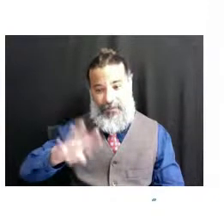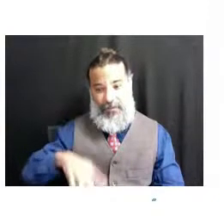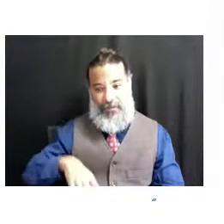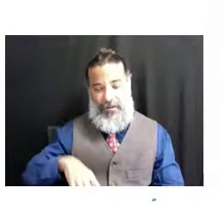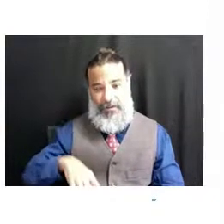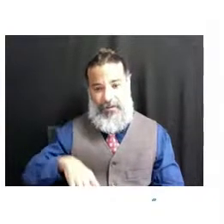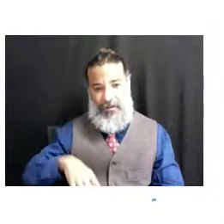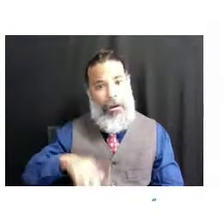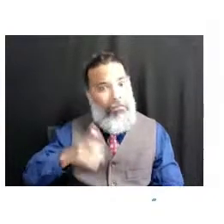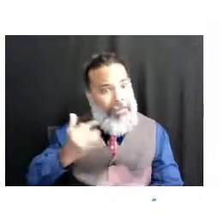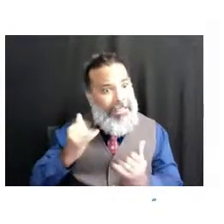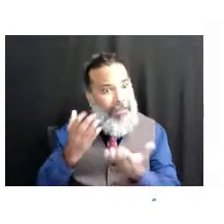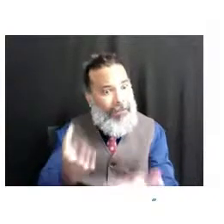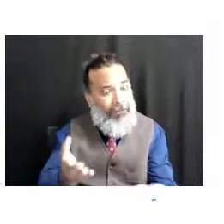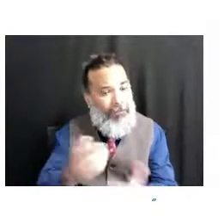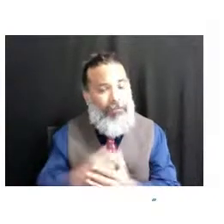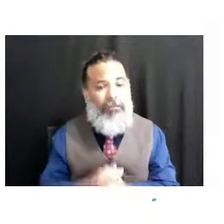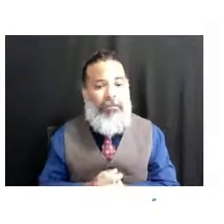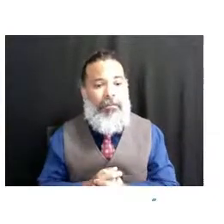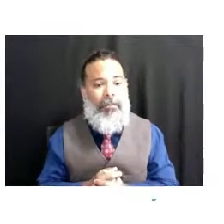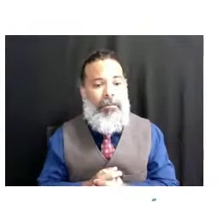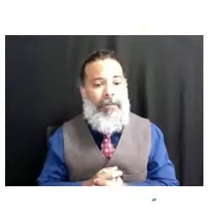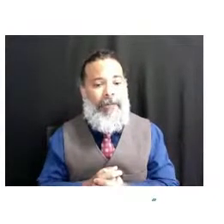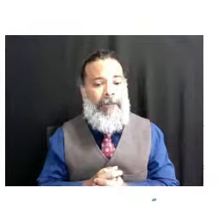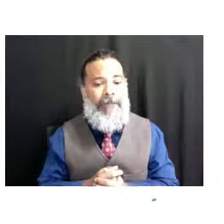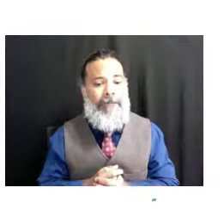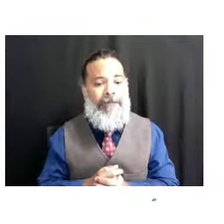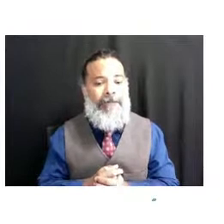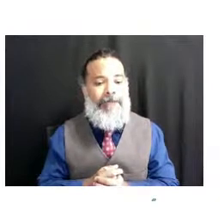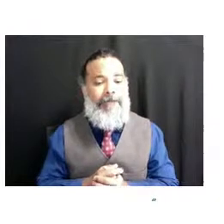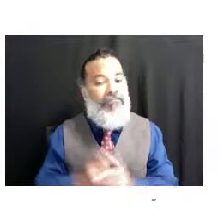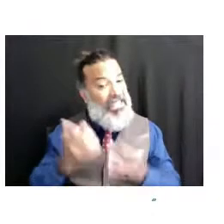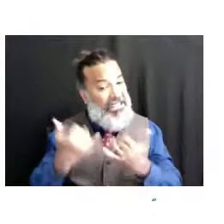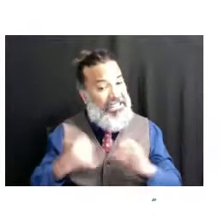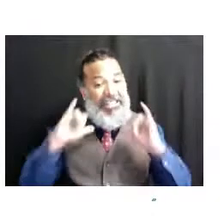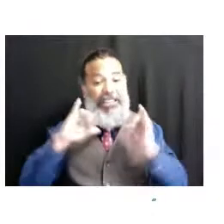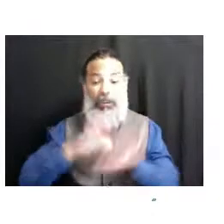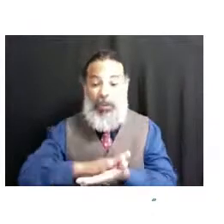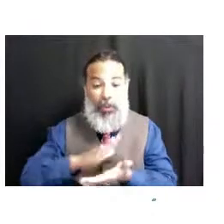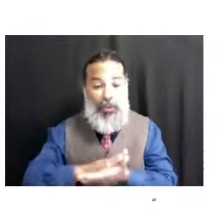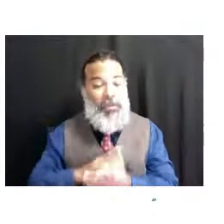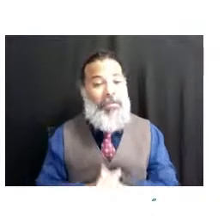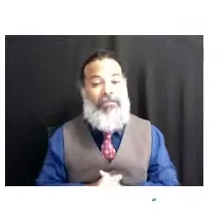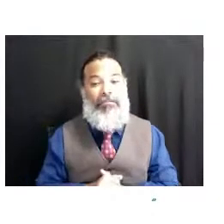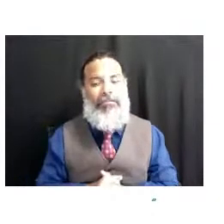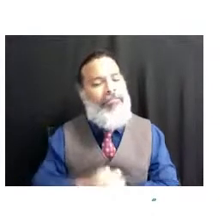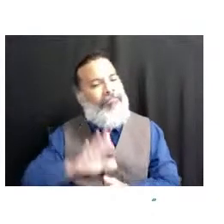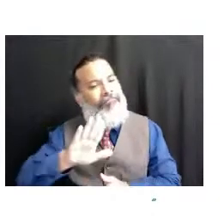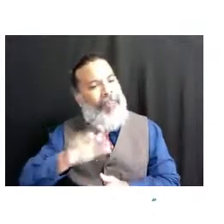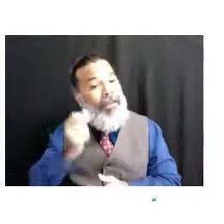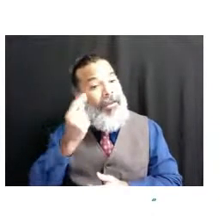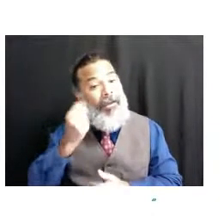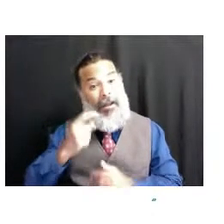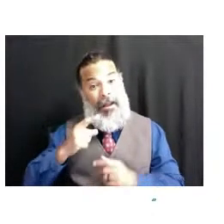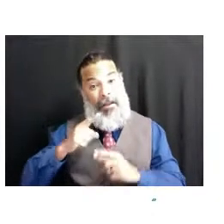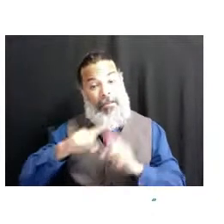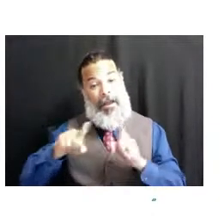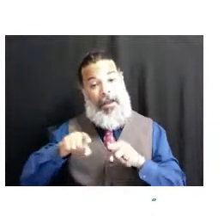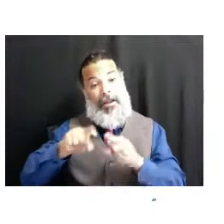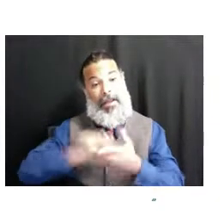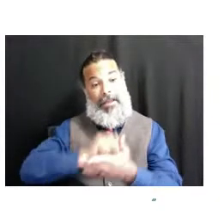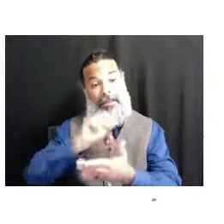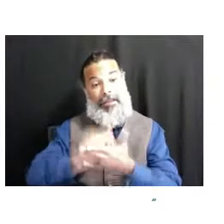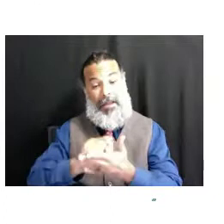It still exists. It's still a school. But at the time that Latrobe was